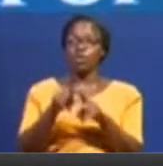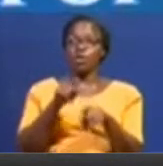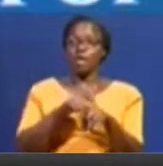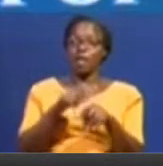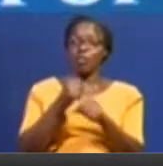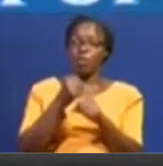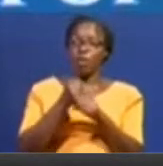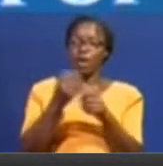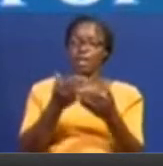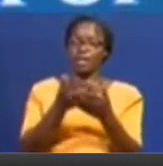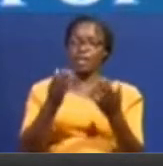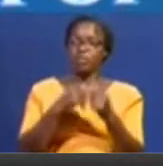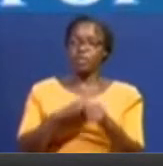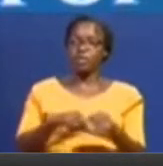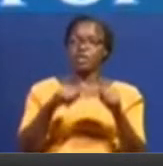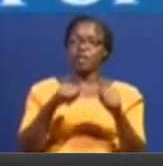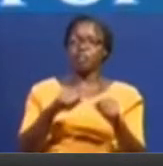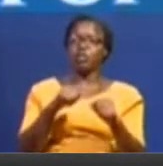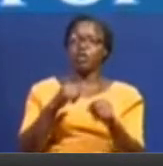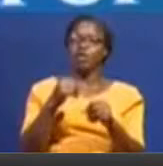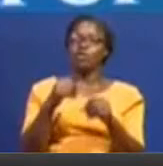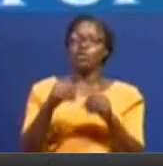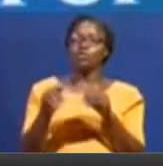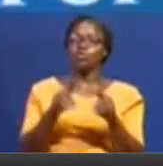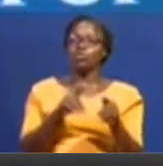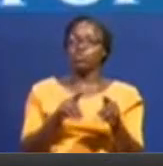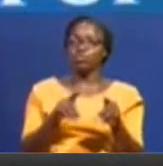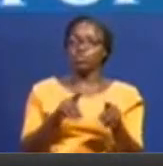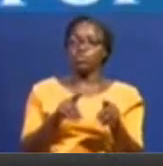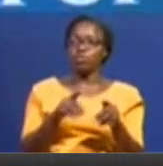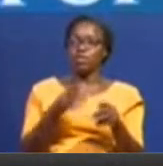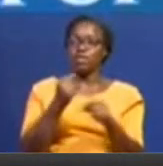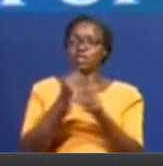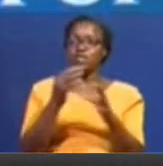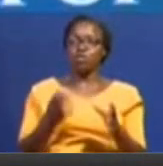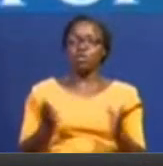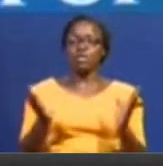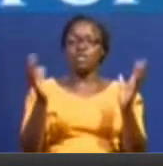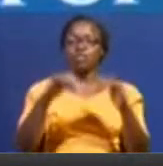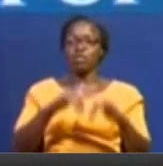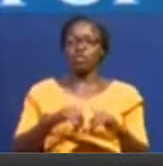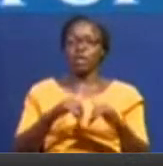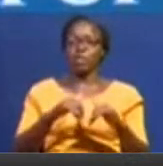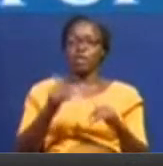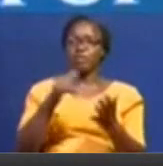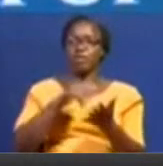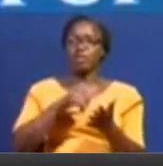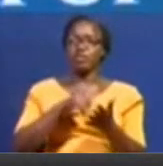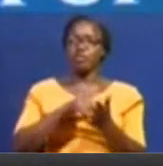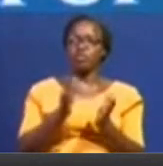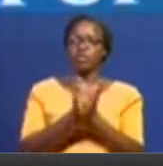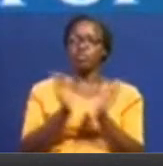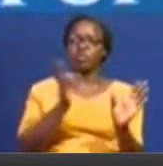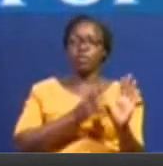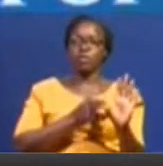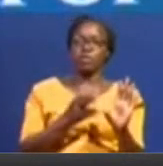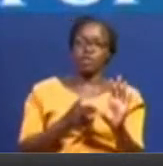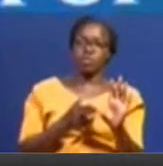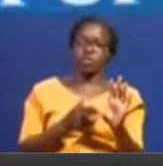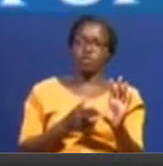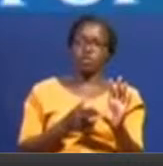those duties, been able to conduct stakeholders forum and be involved in public